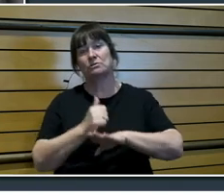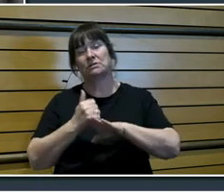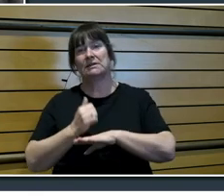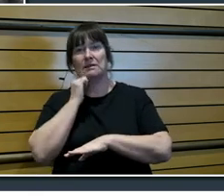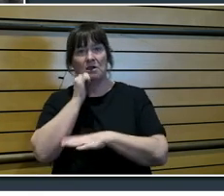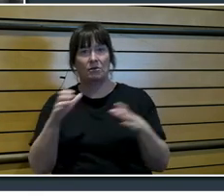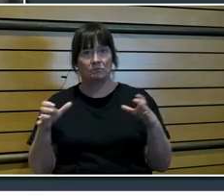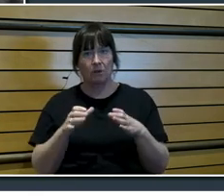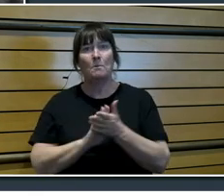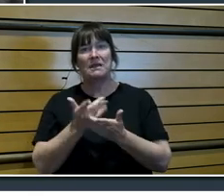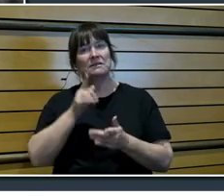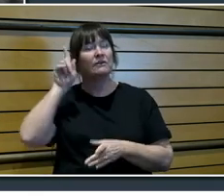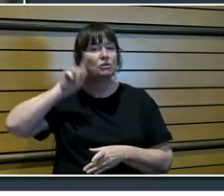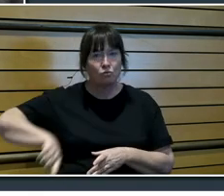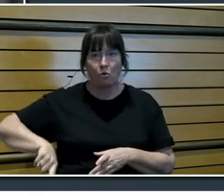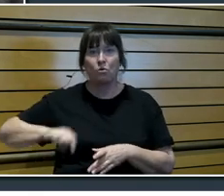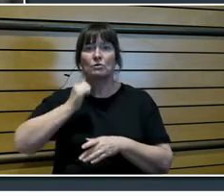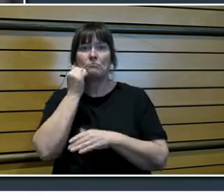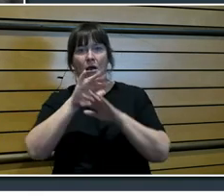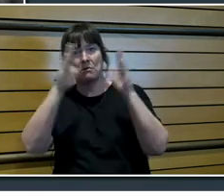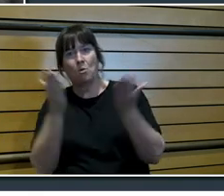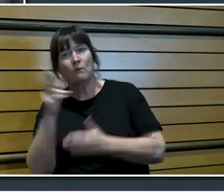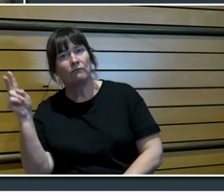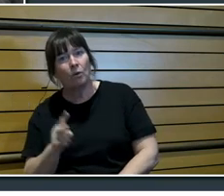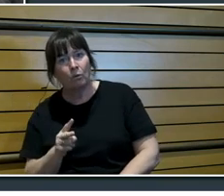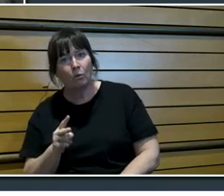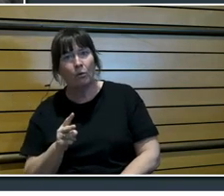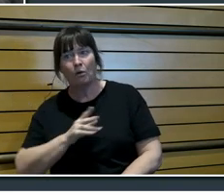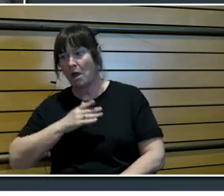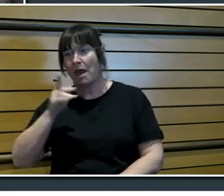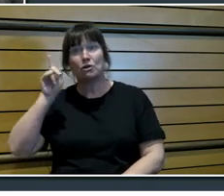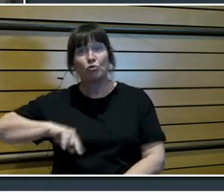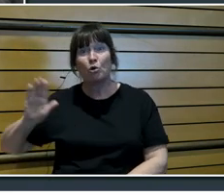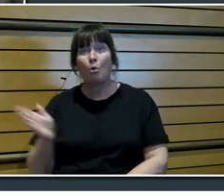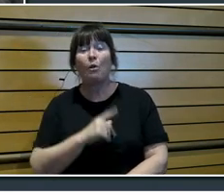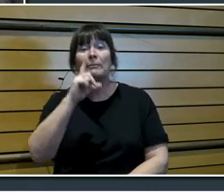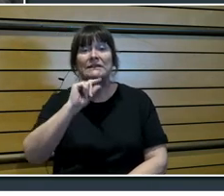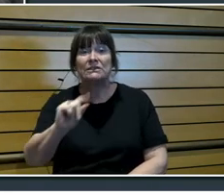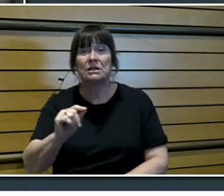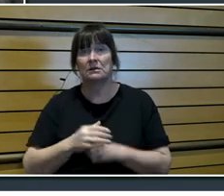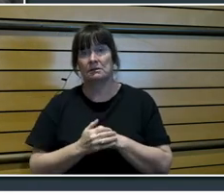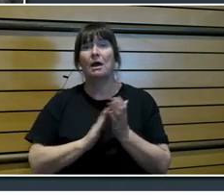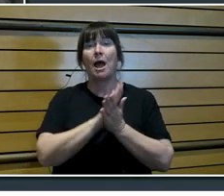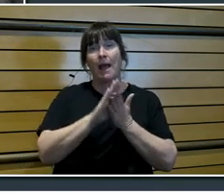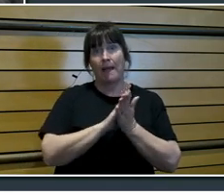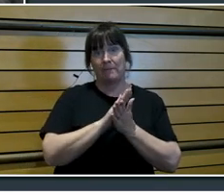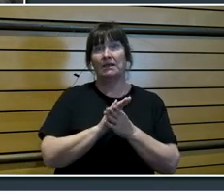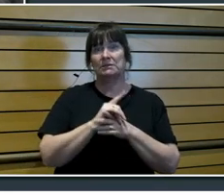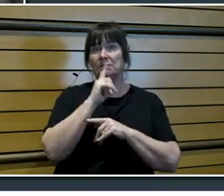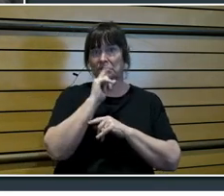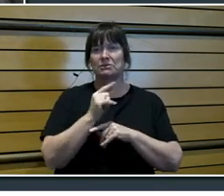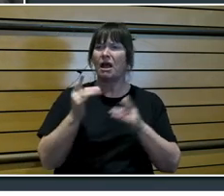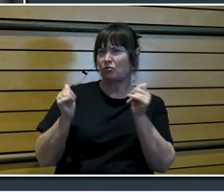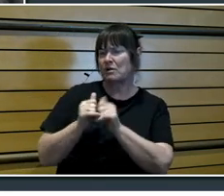Waitangi and all the potential this could hold. So by potential, I agree with the rangatahi who